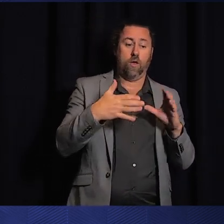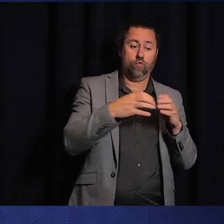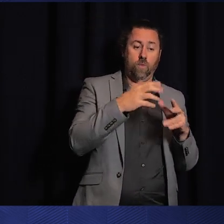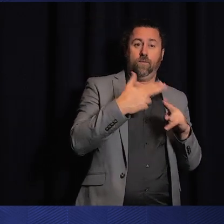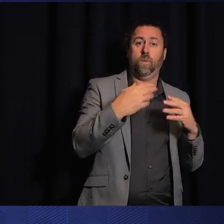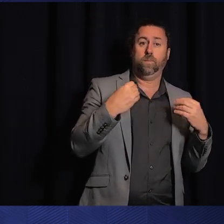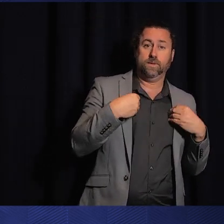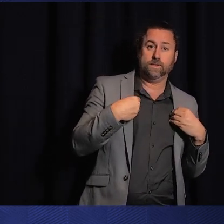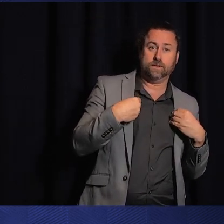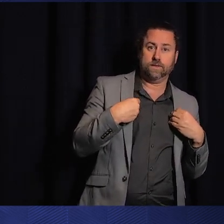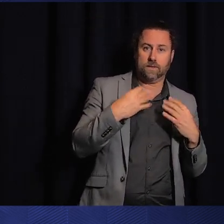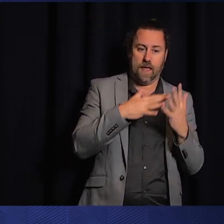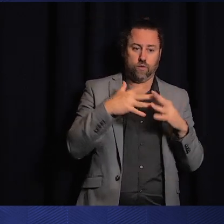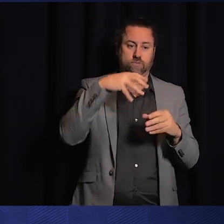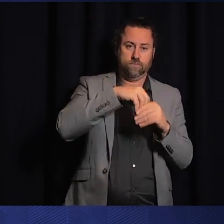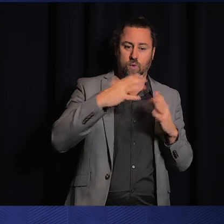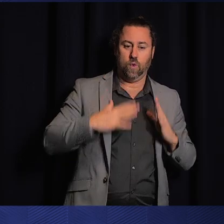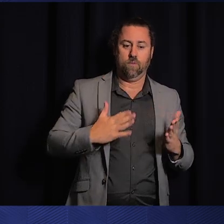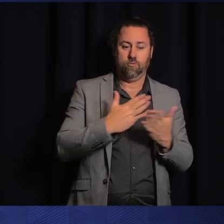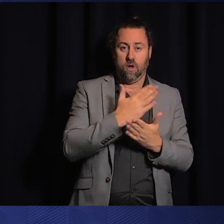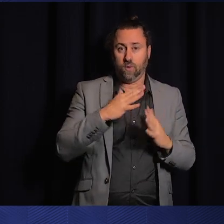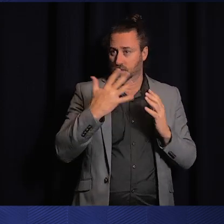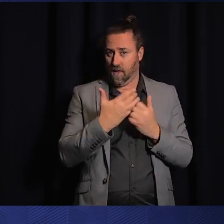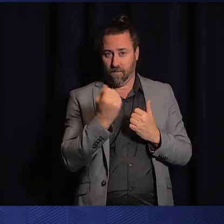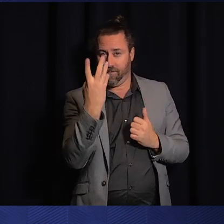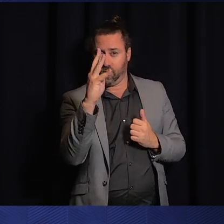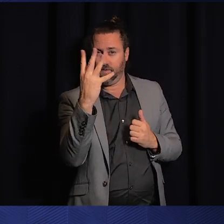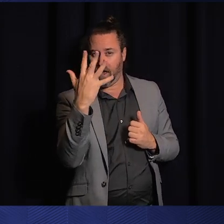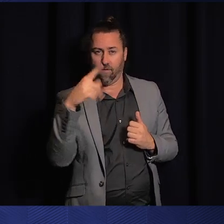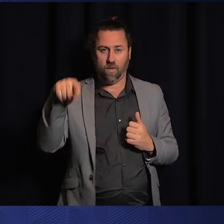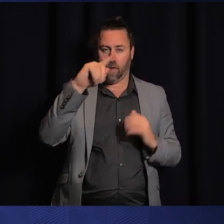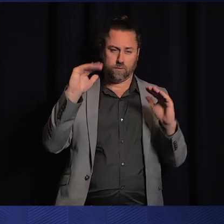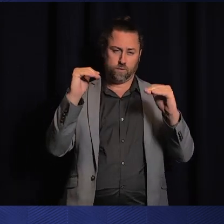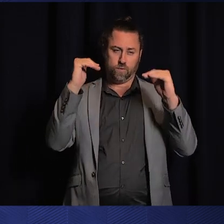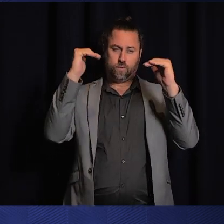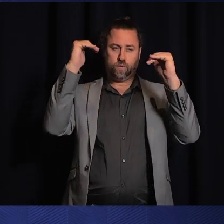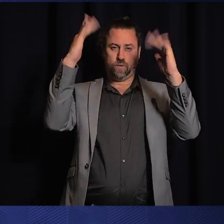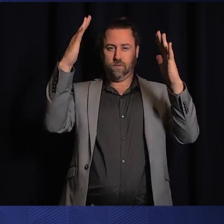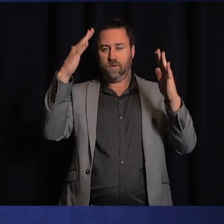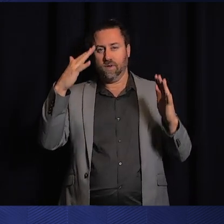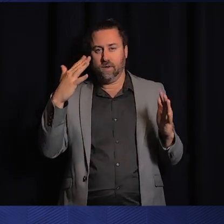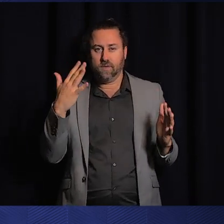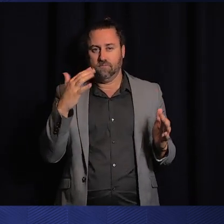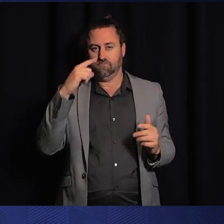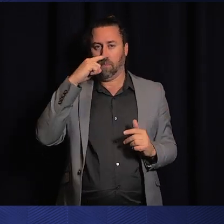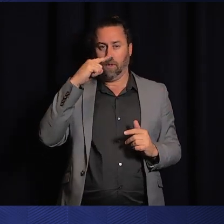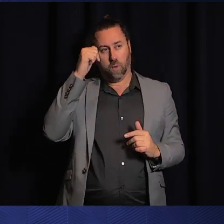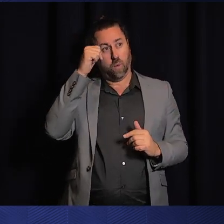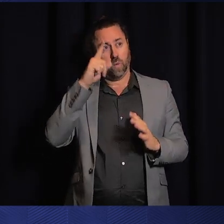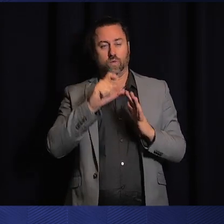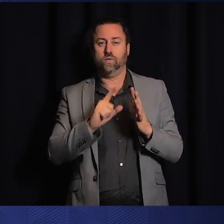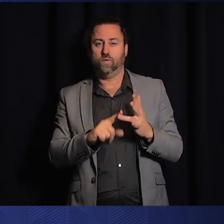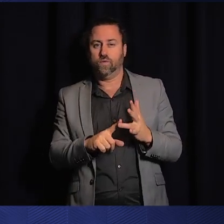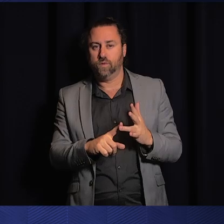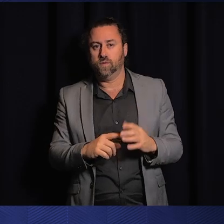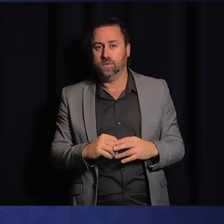are 45 special rapporteurs, all in all. And when it comes to a specific issue where we would be implicated,